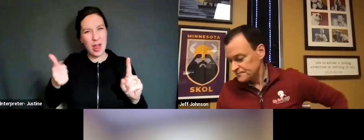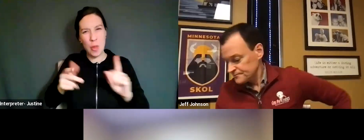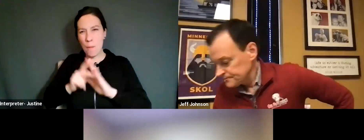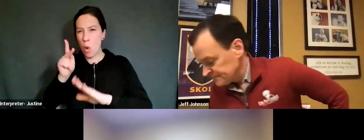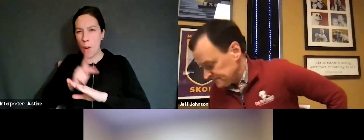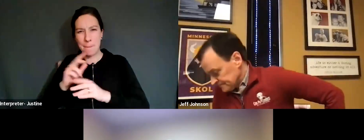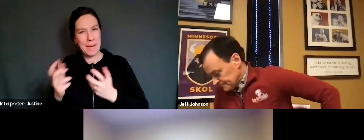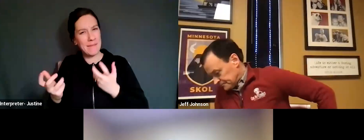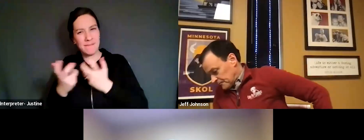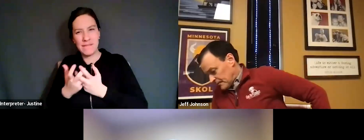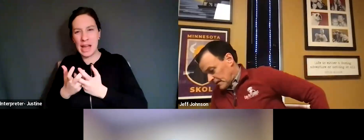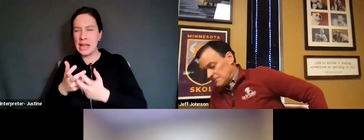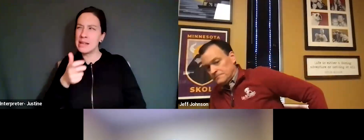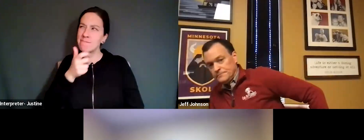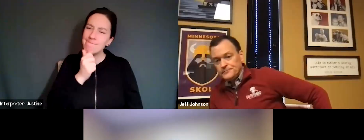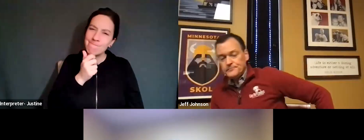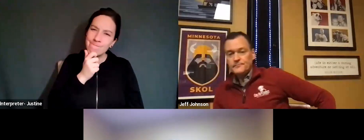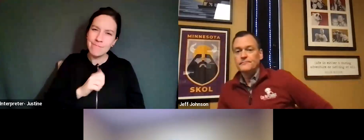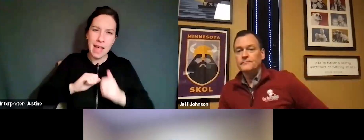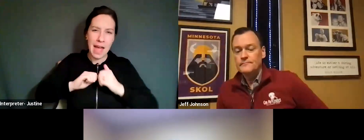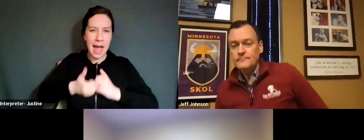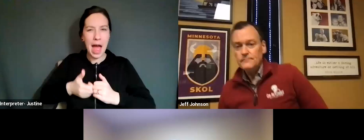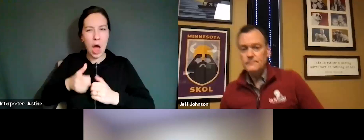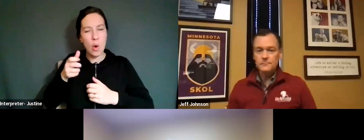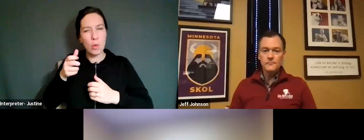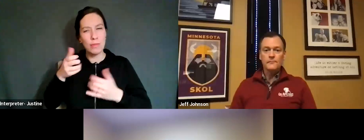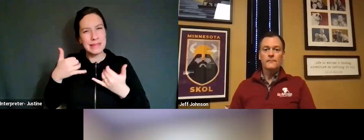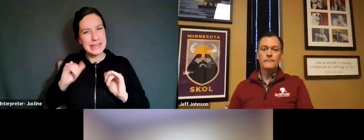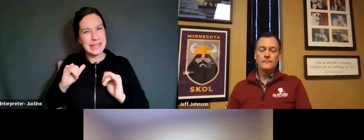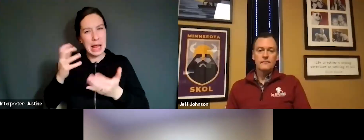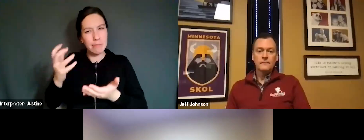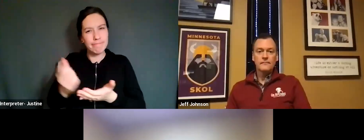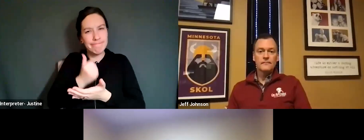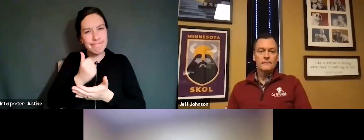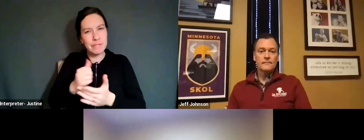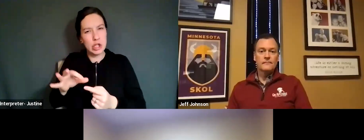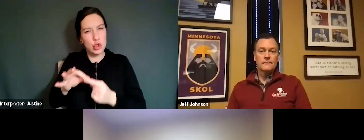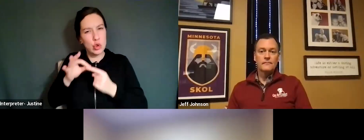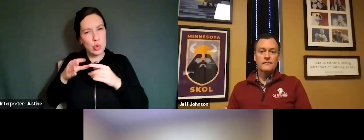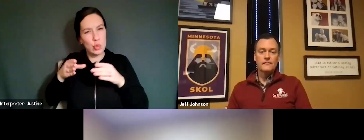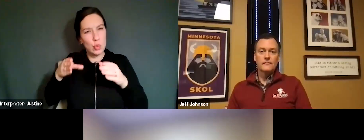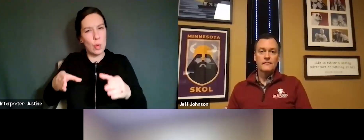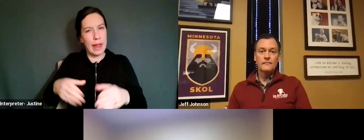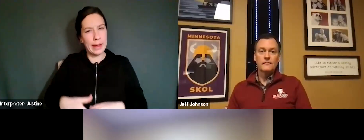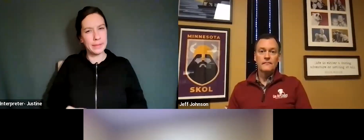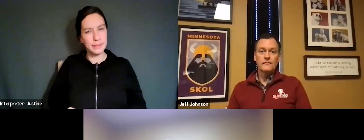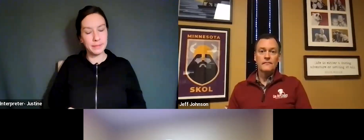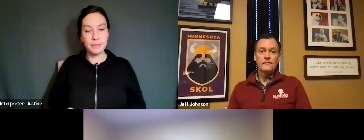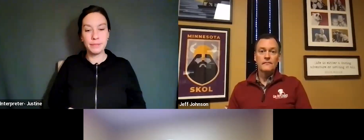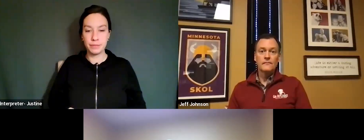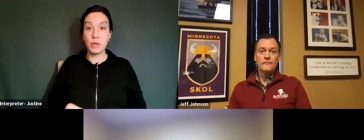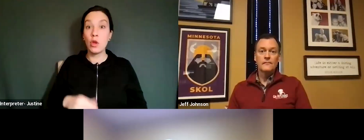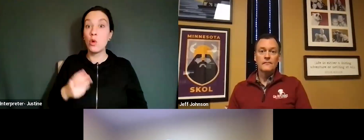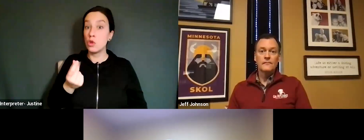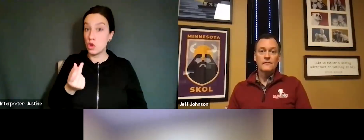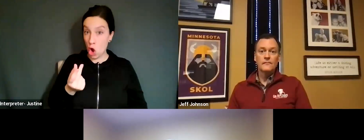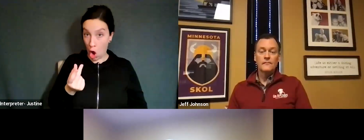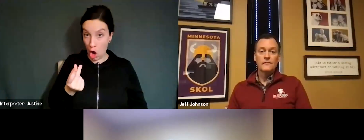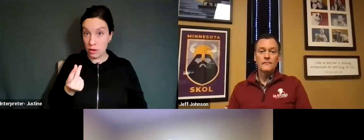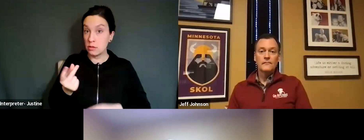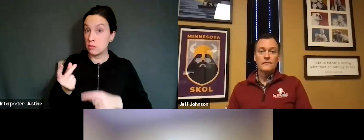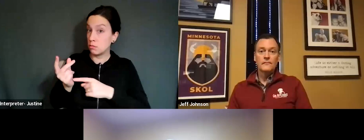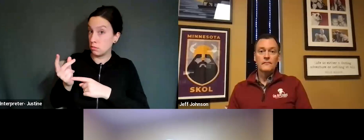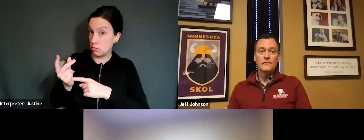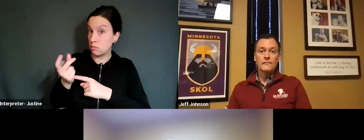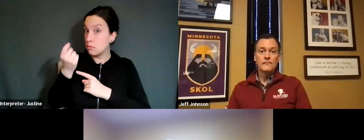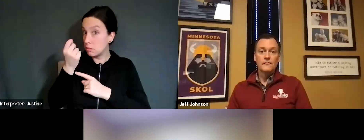maybe in a different, unique way. The dogs that we will be placing in these facilities are task trained, meaning